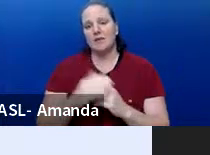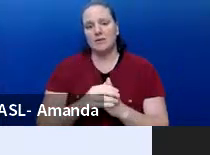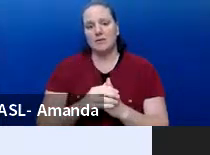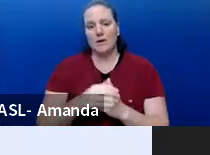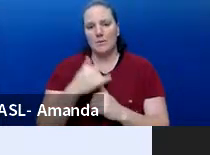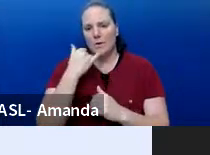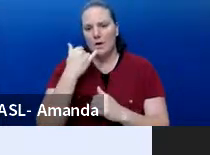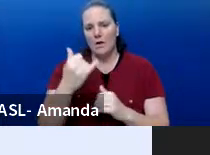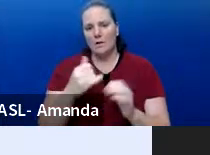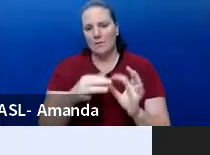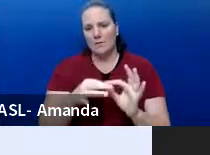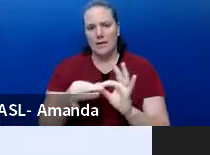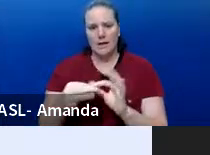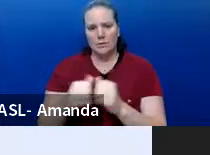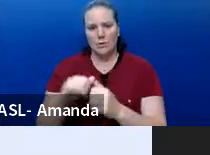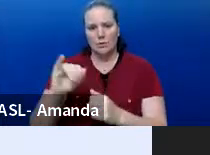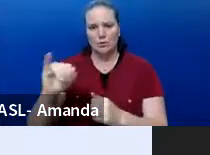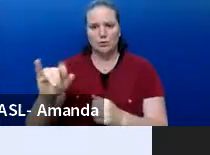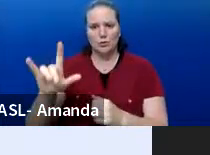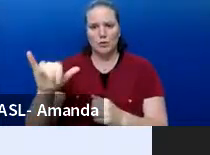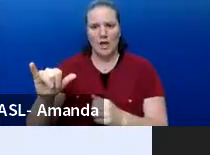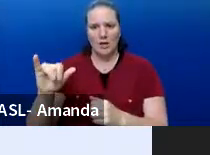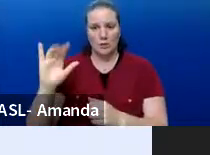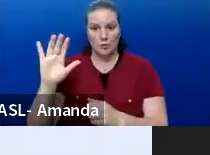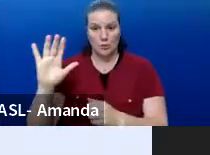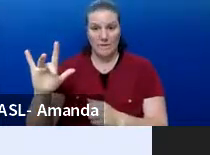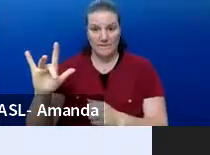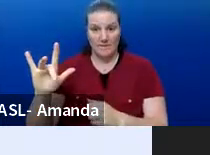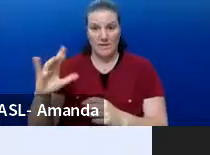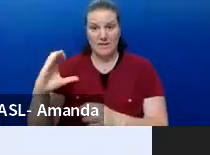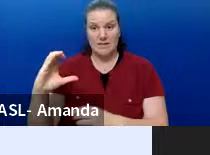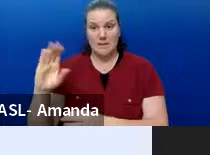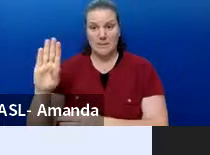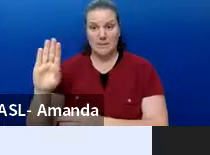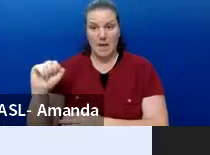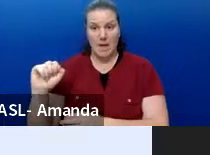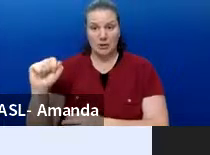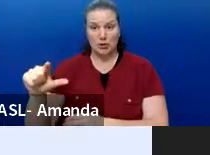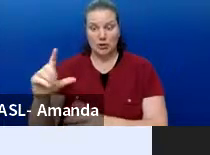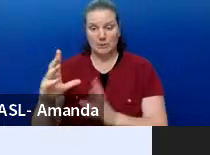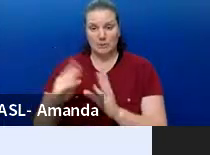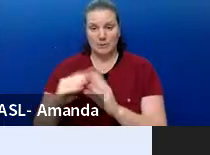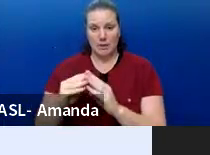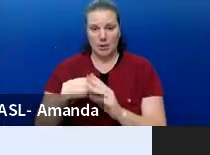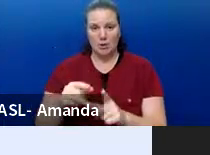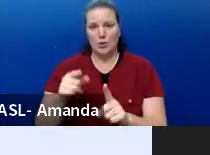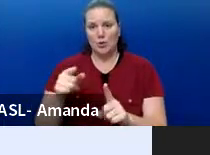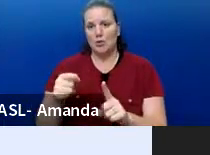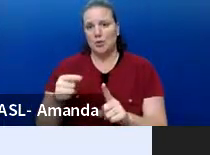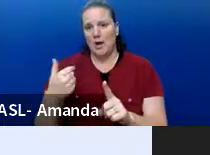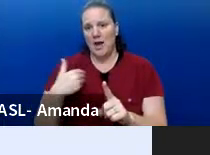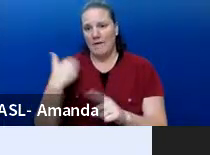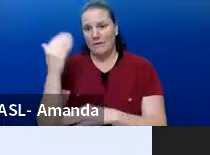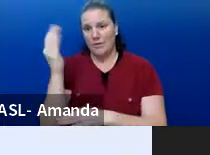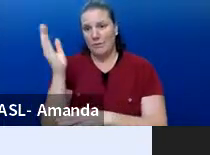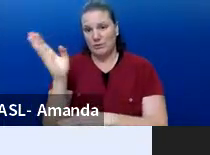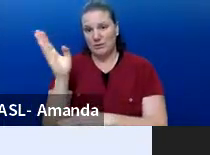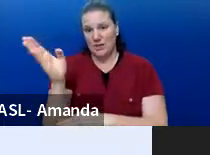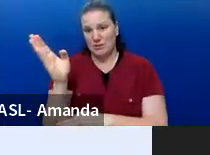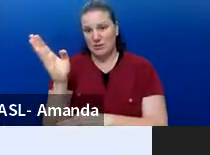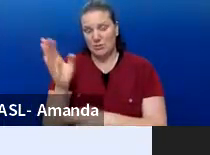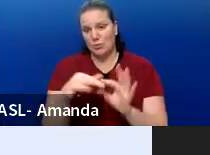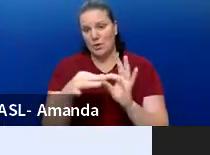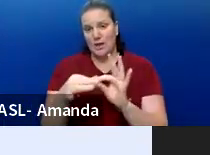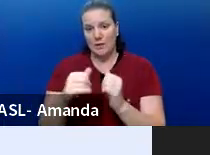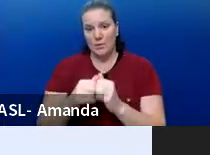with regards to the July 25th CBAG meeting where you had a presentation regarding